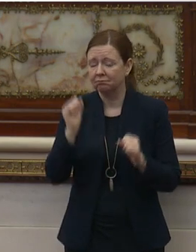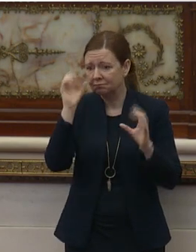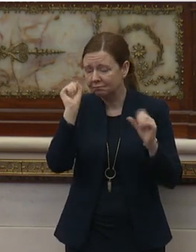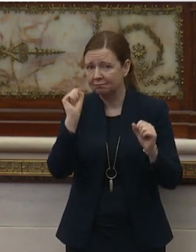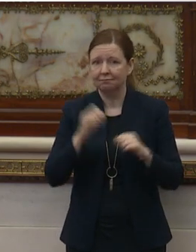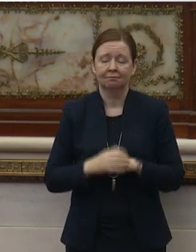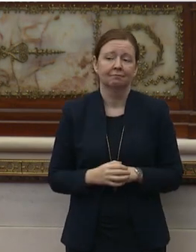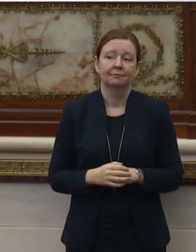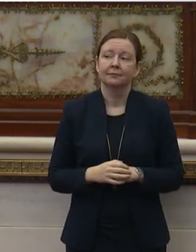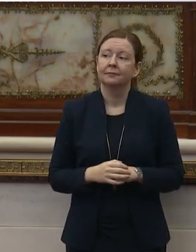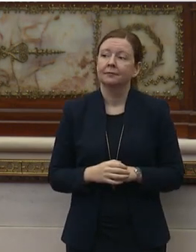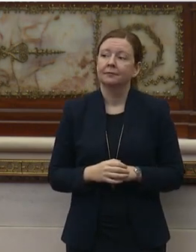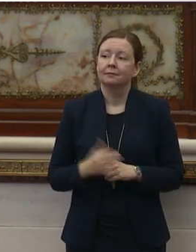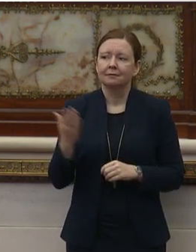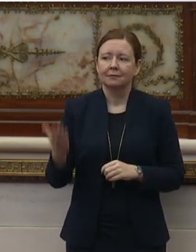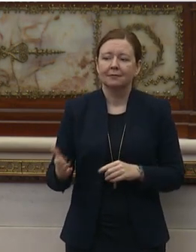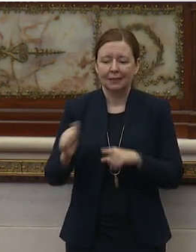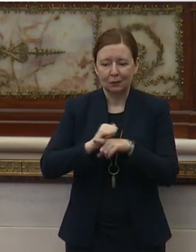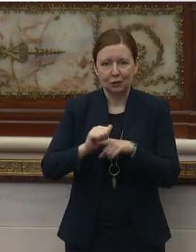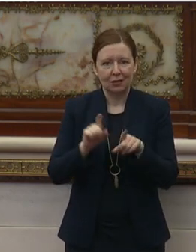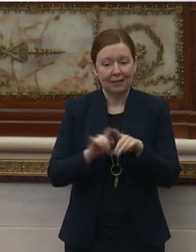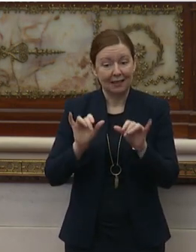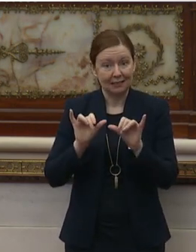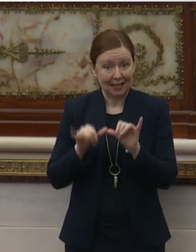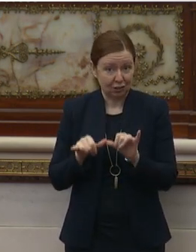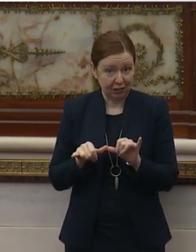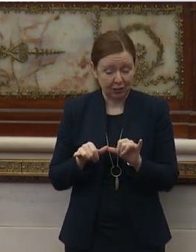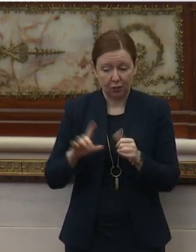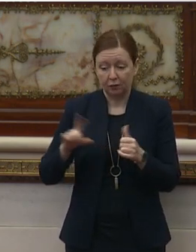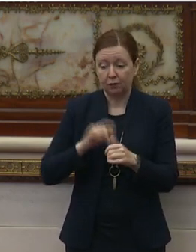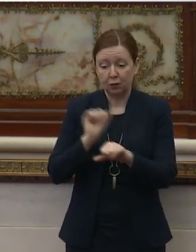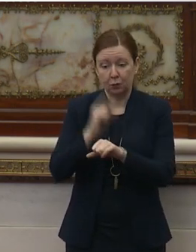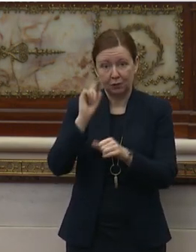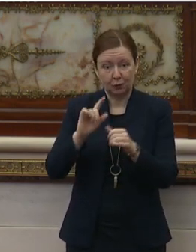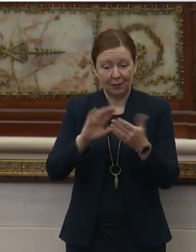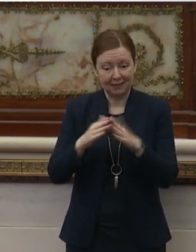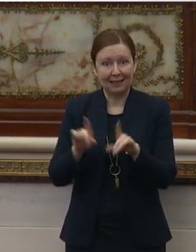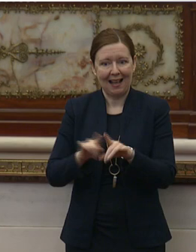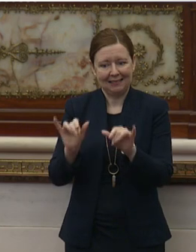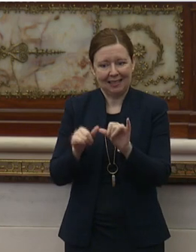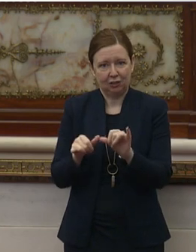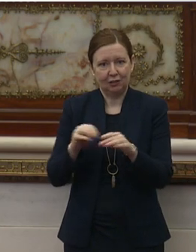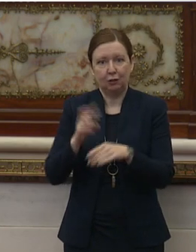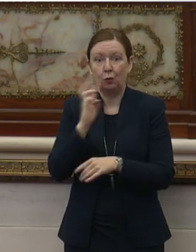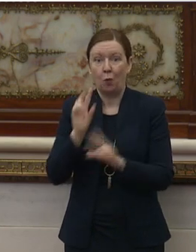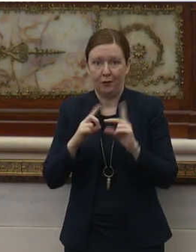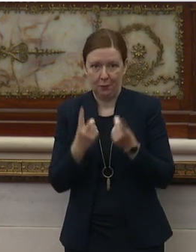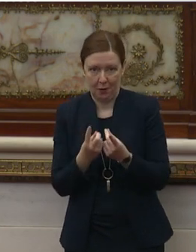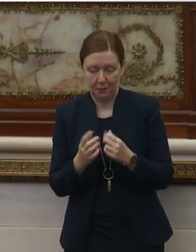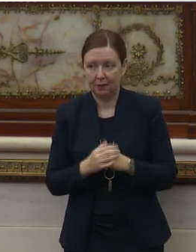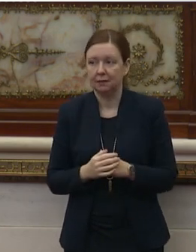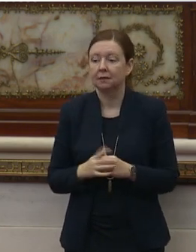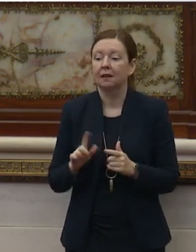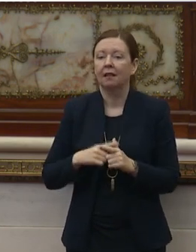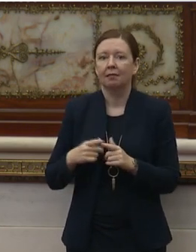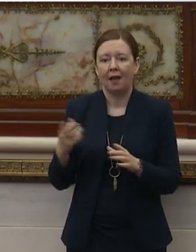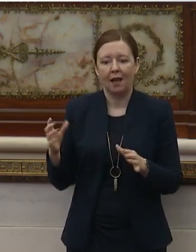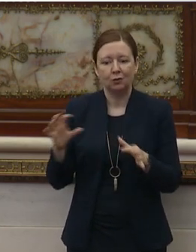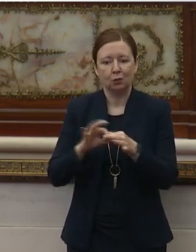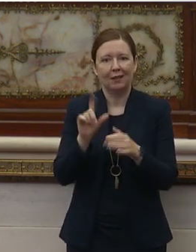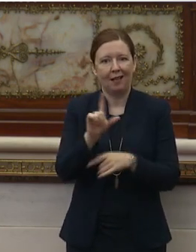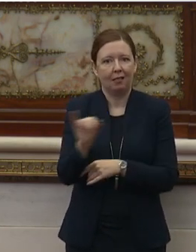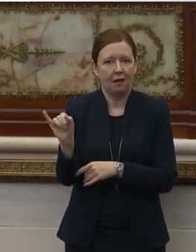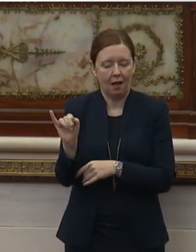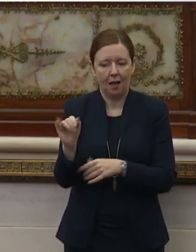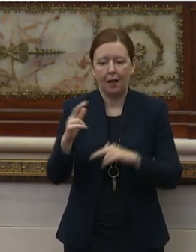Unbelievable. He was, trained as an engineer. He first worked for the city as an engineer in the water department. He then joined LNI as a